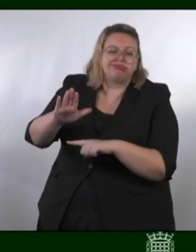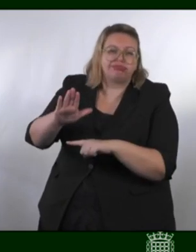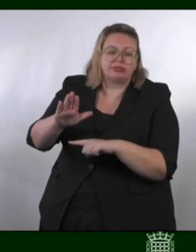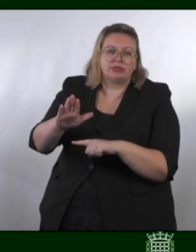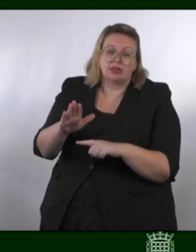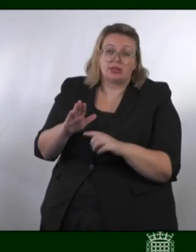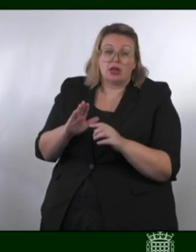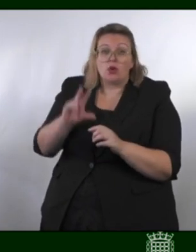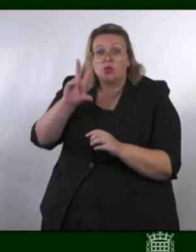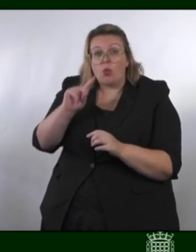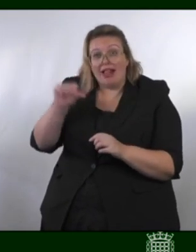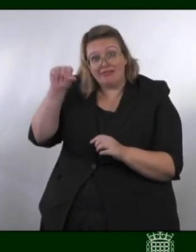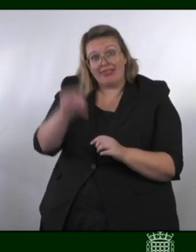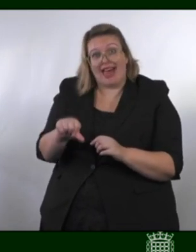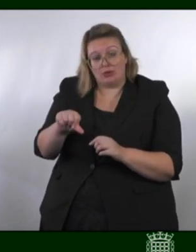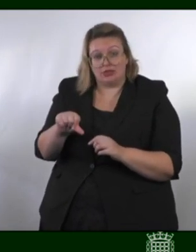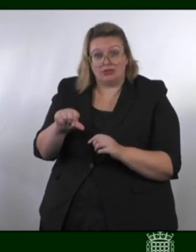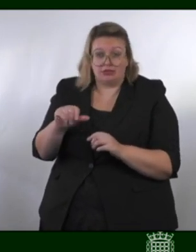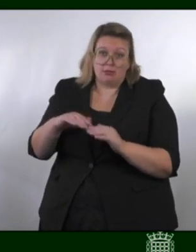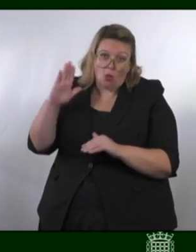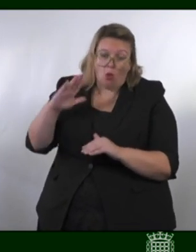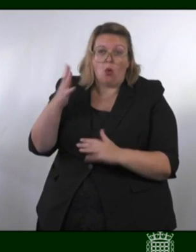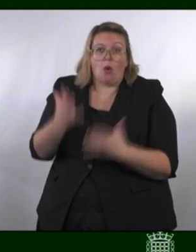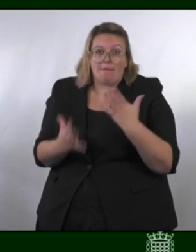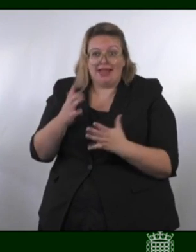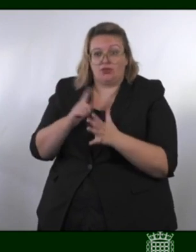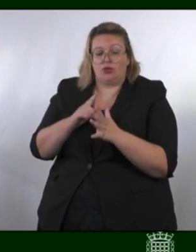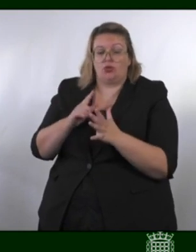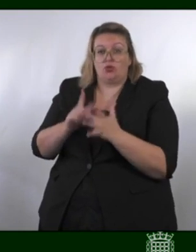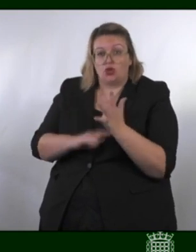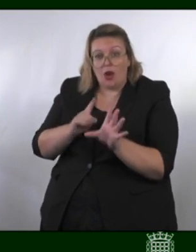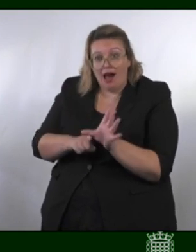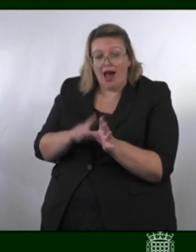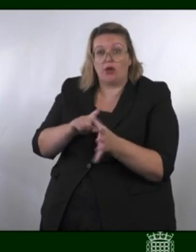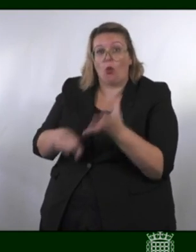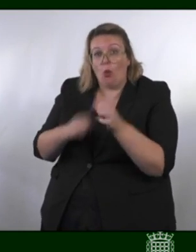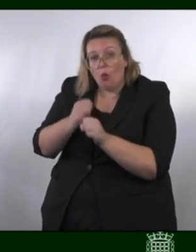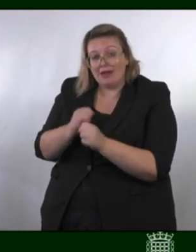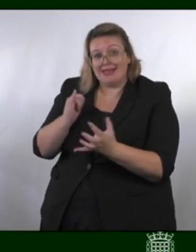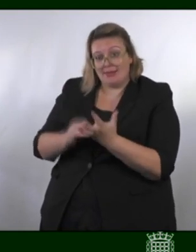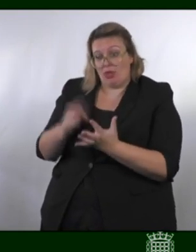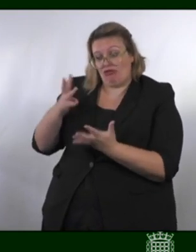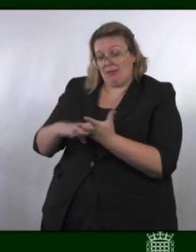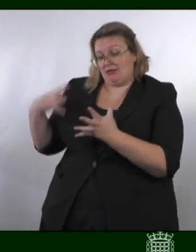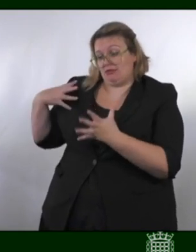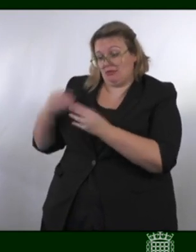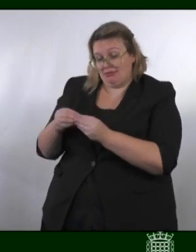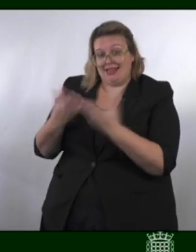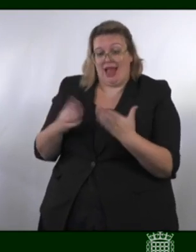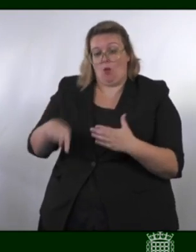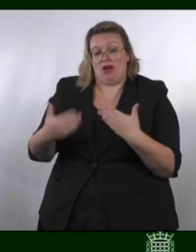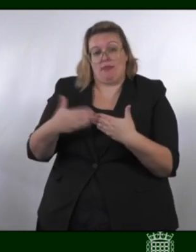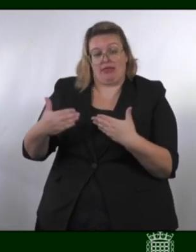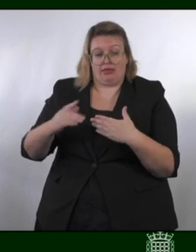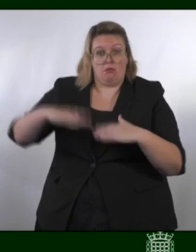July, August and September combined. The number of patients with COVID-19 in intensive care beds has reached over